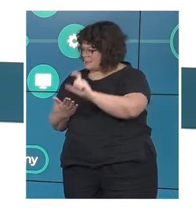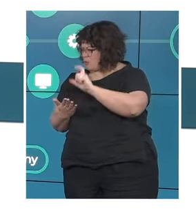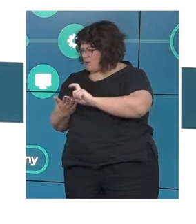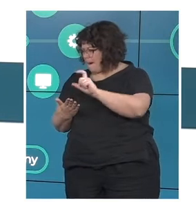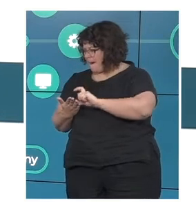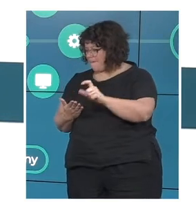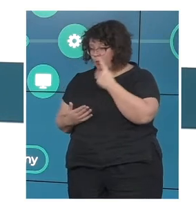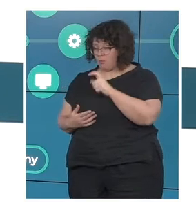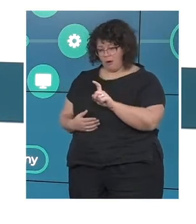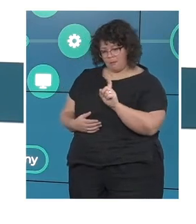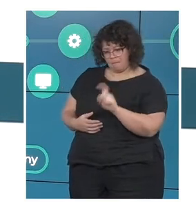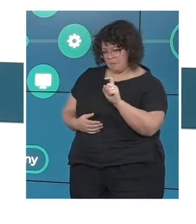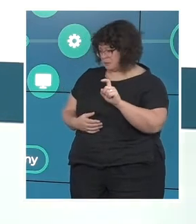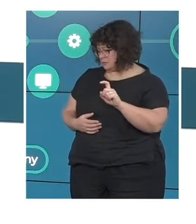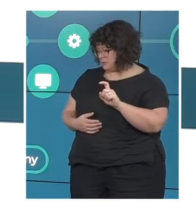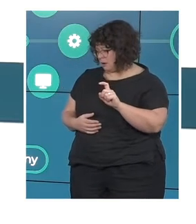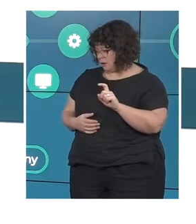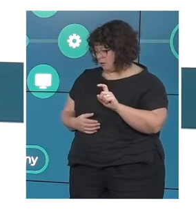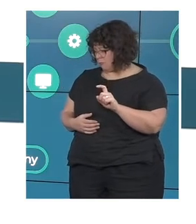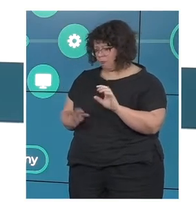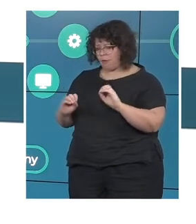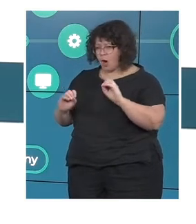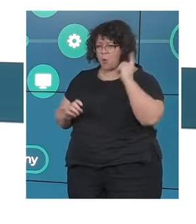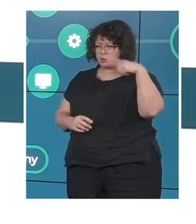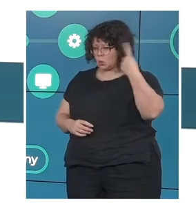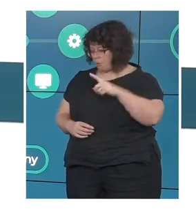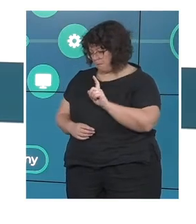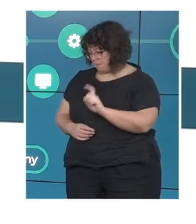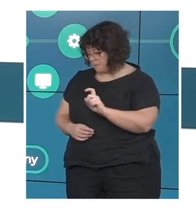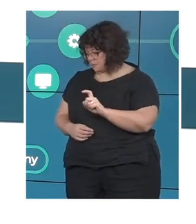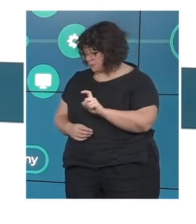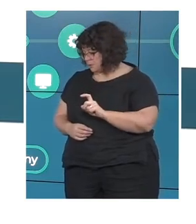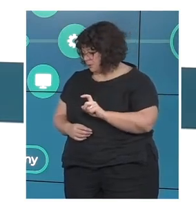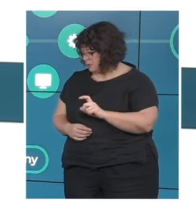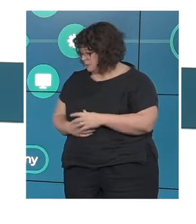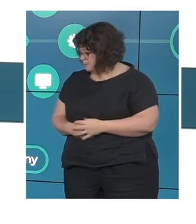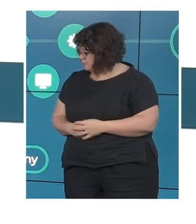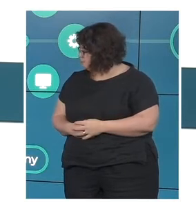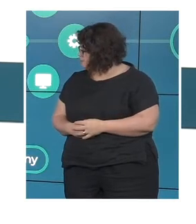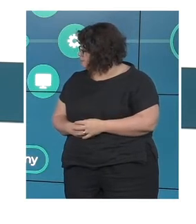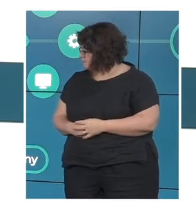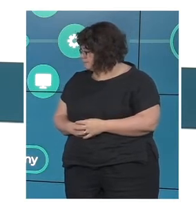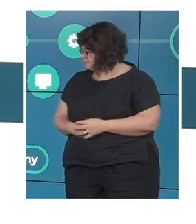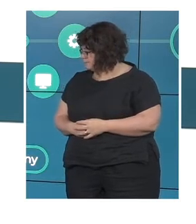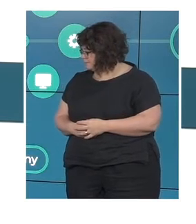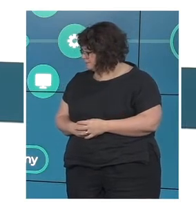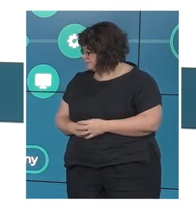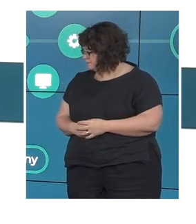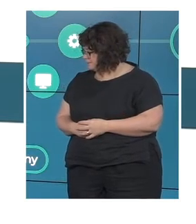I don't know about anyone else in the room, but I found that really buggy. Like loads of times when I've pressed that, then the video uploads and